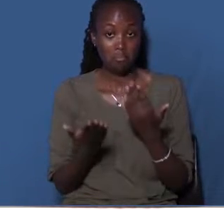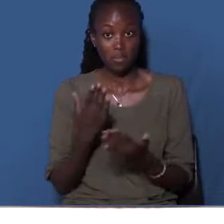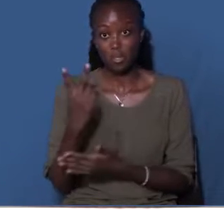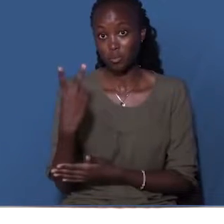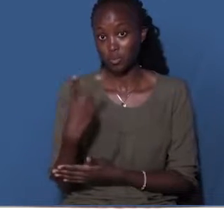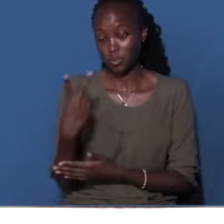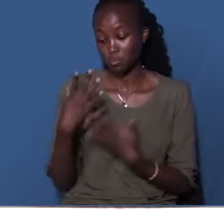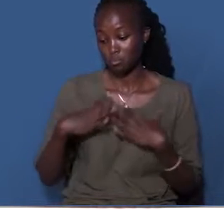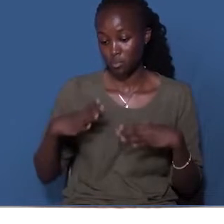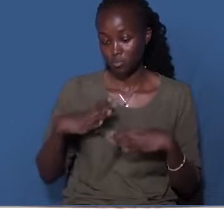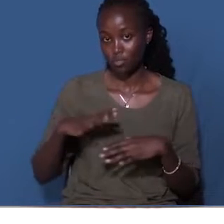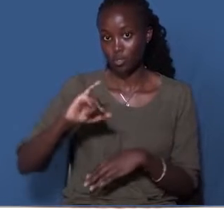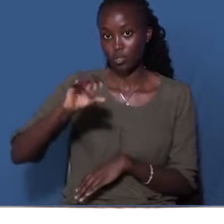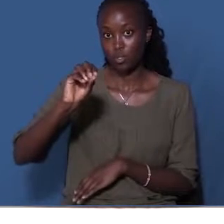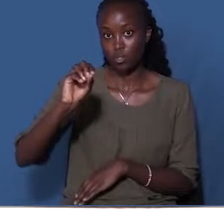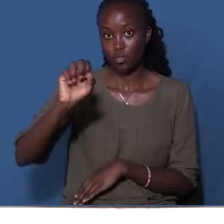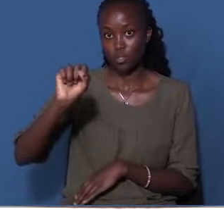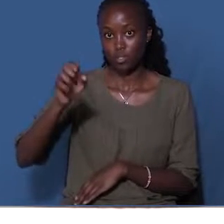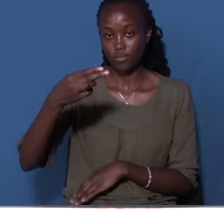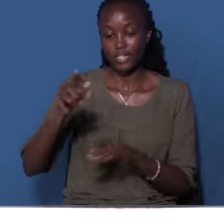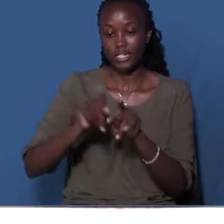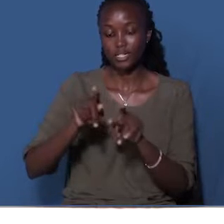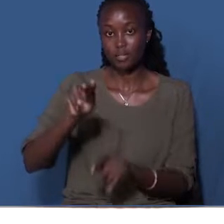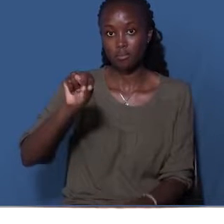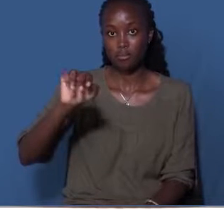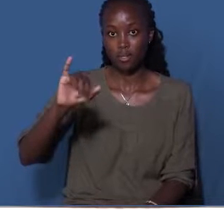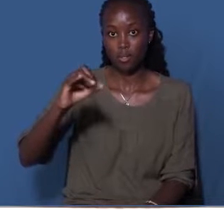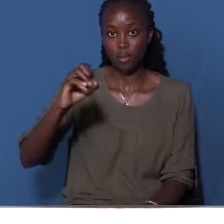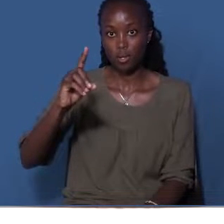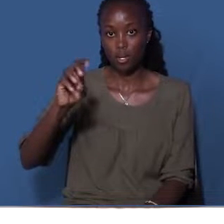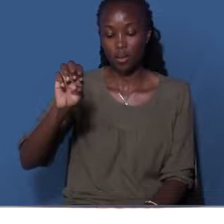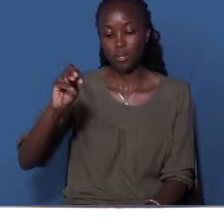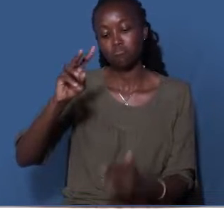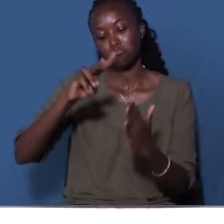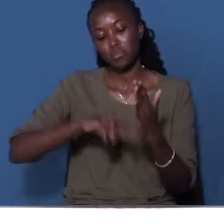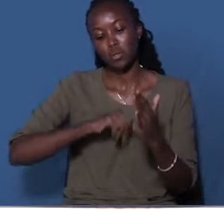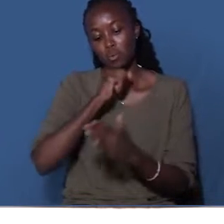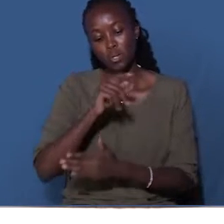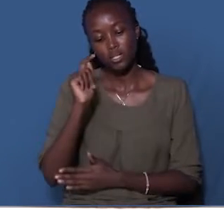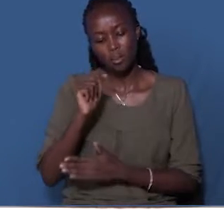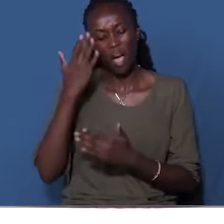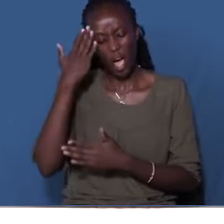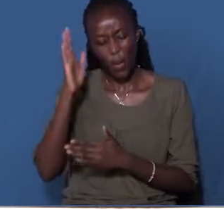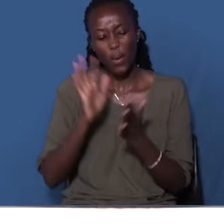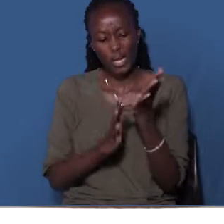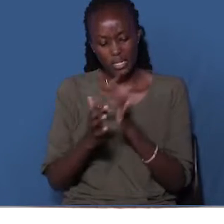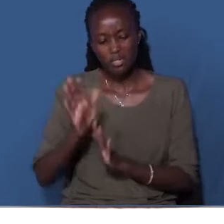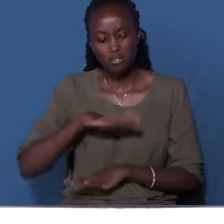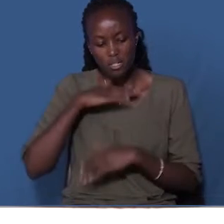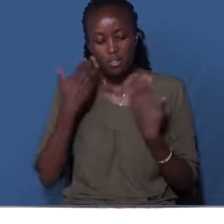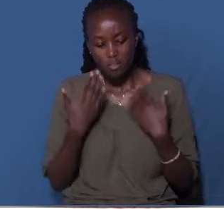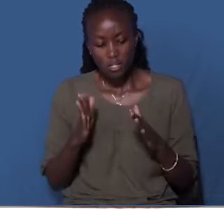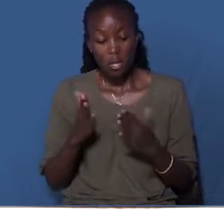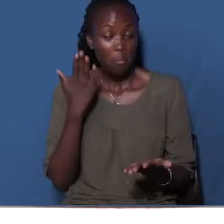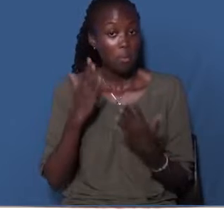and Nicodemus had learnt from the Old Testament scriptures that Jesus would die. Most likely they had learnt that, and that's